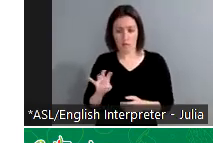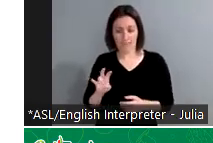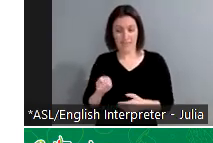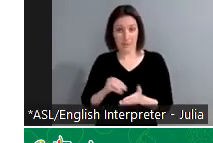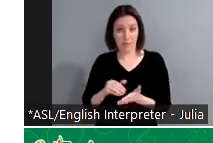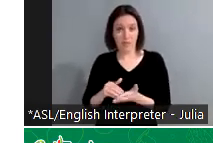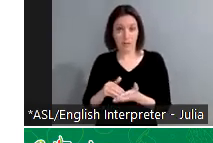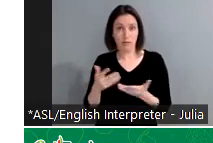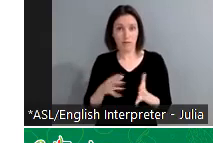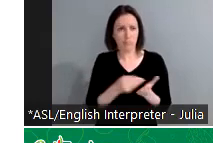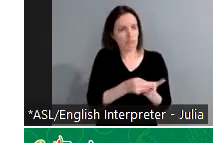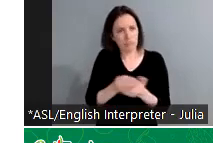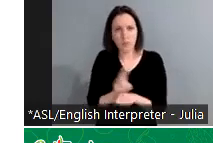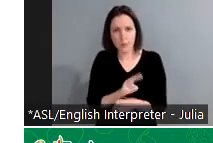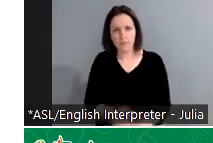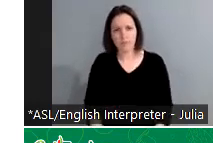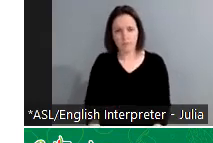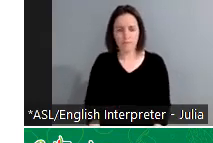been used.